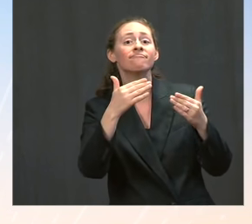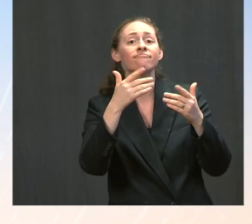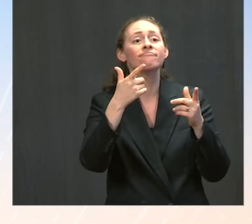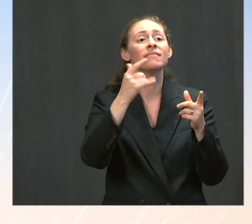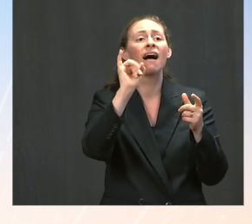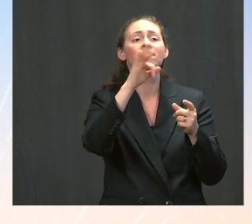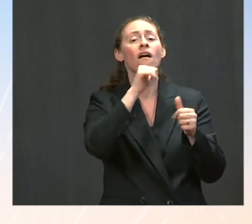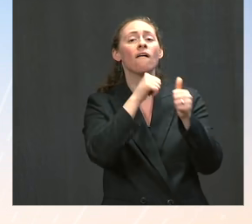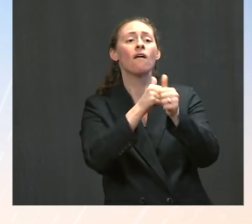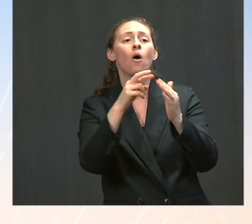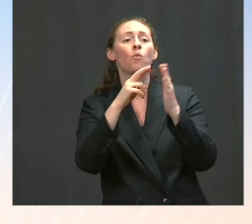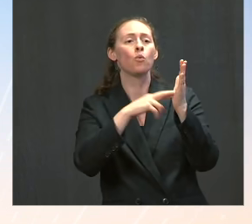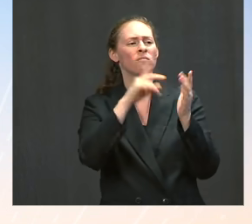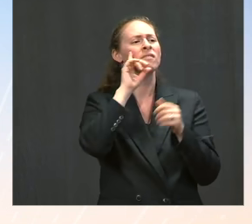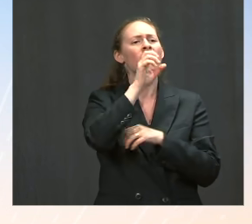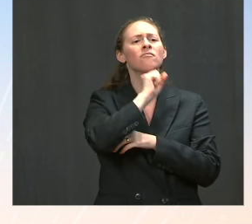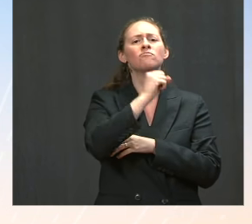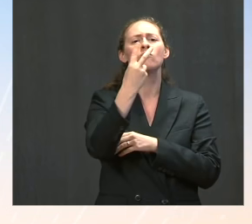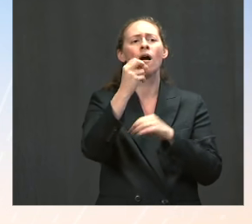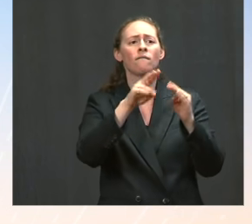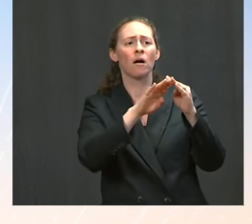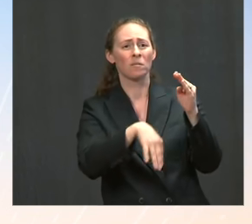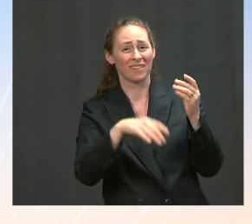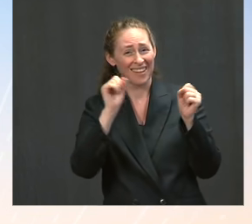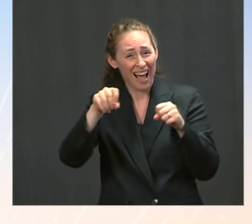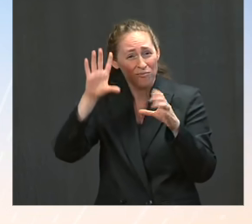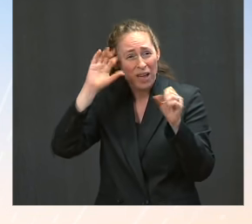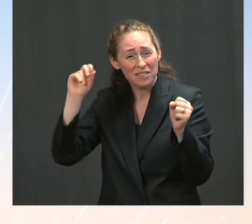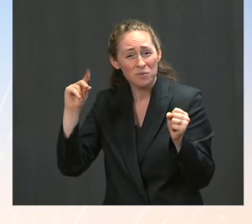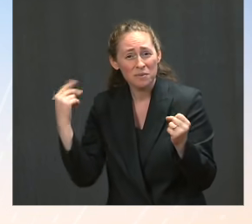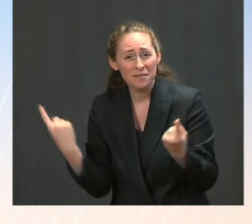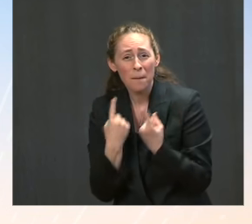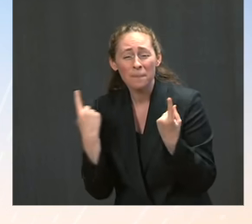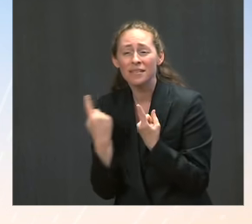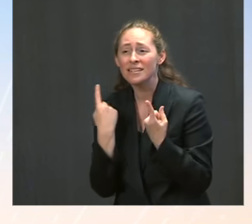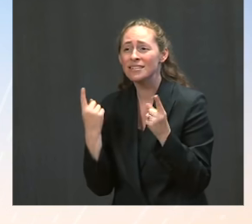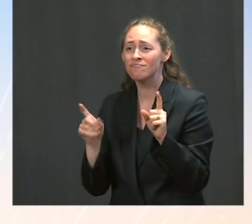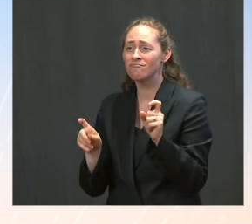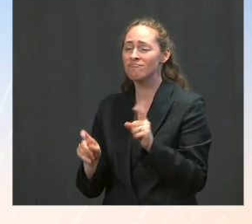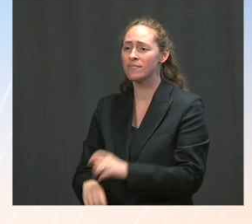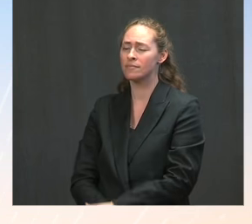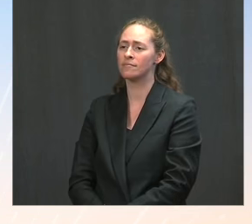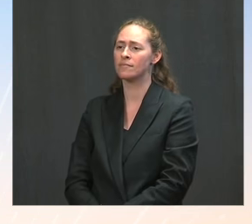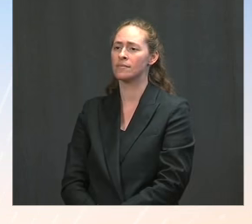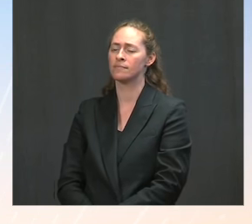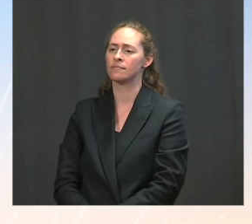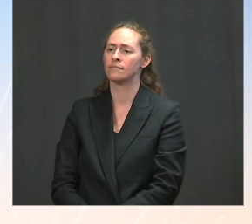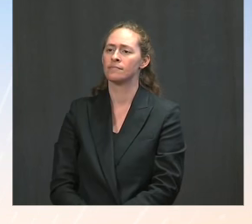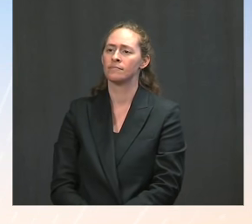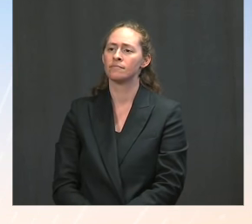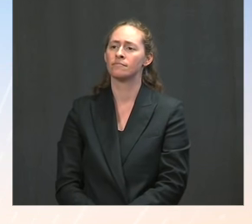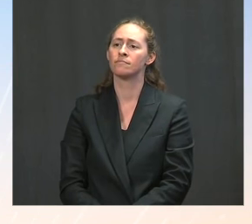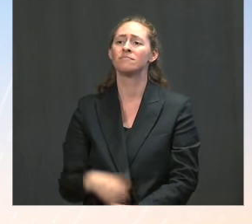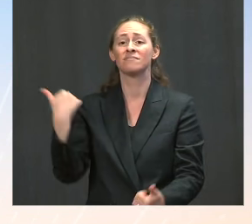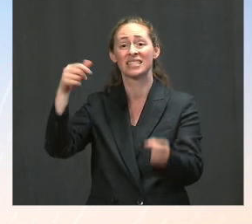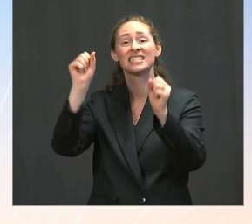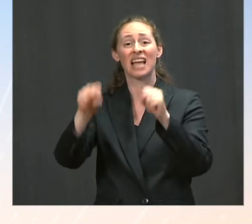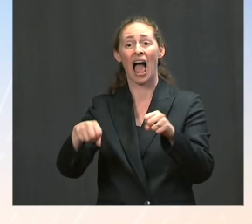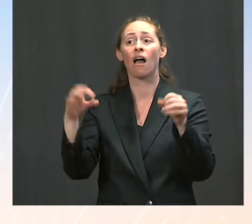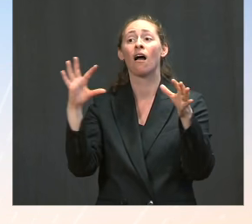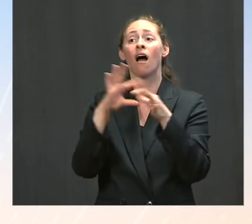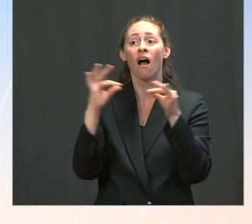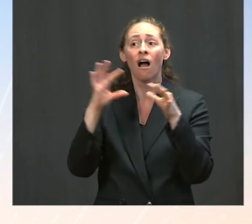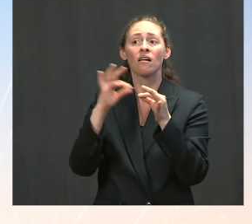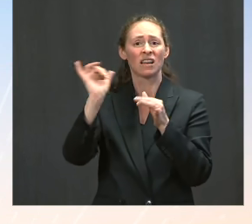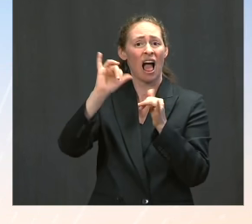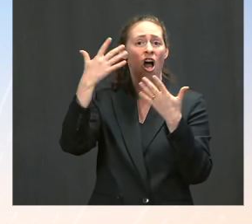that he can do about that? Well, the president can speak out, as he did last night, about the risks of the Delta variant that